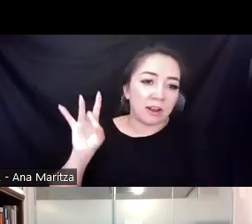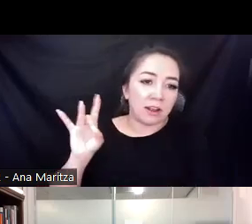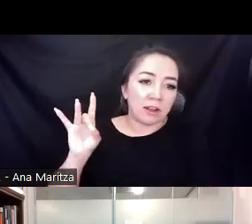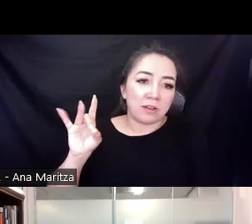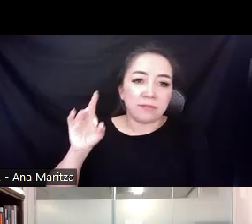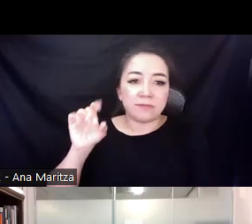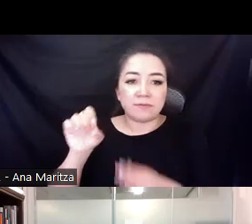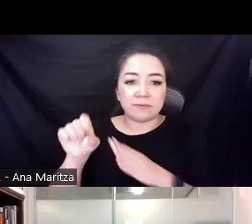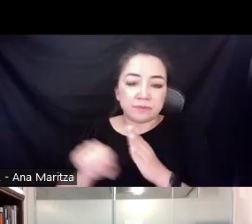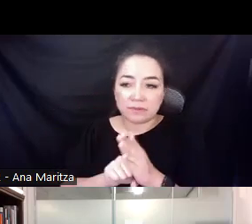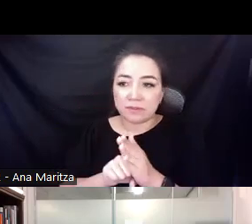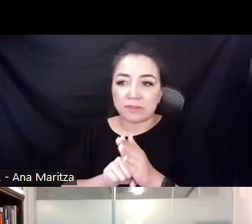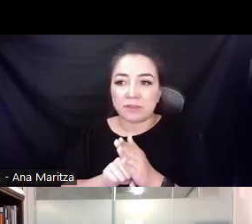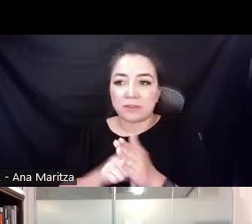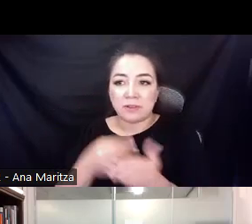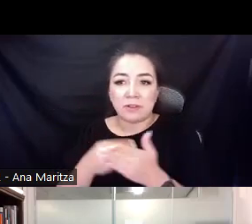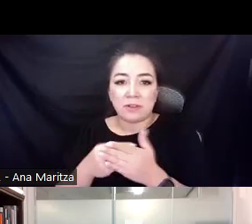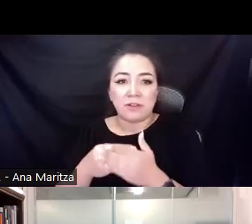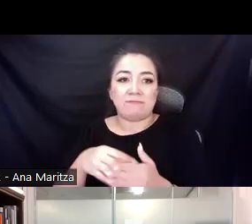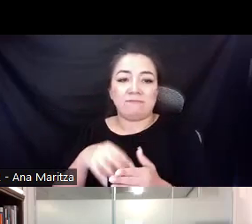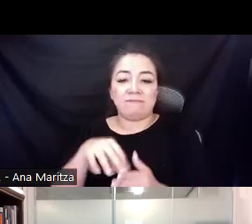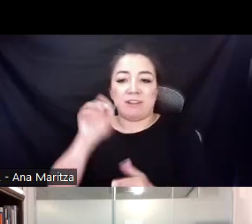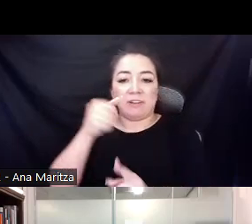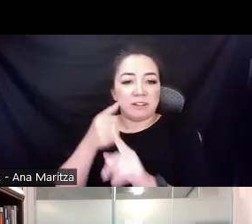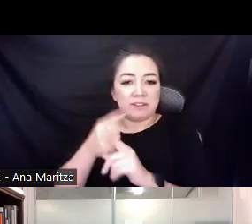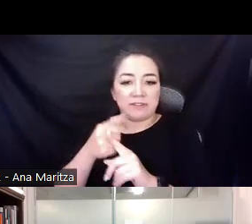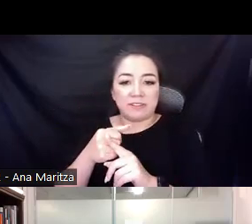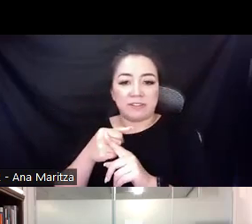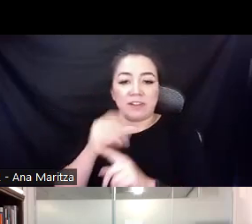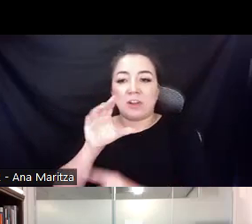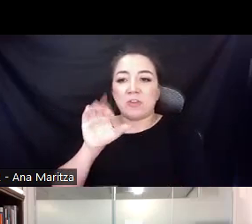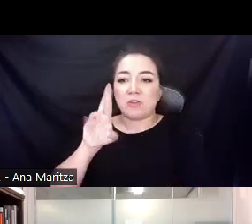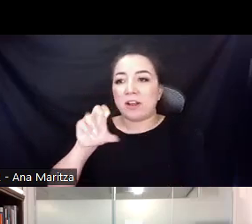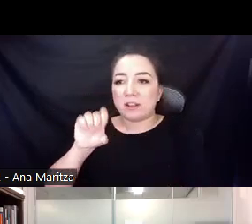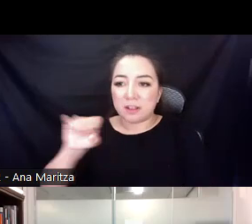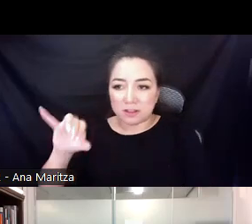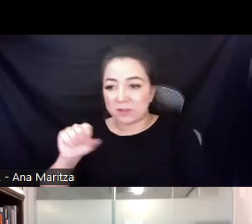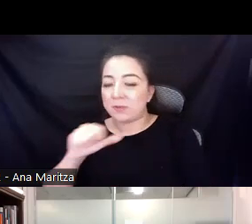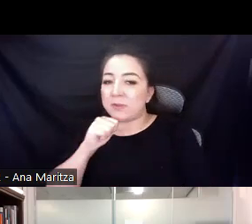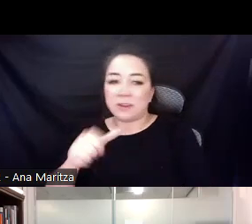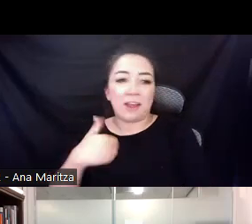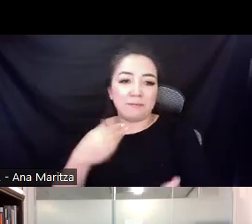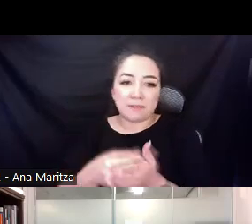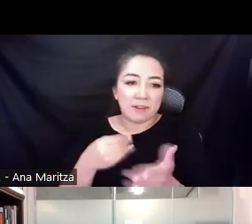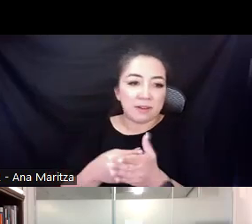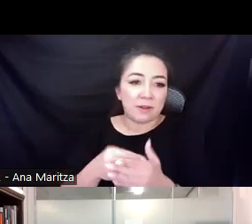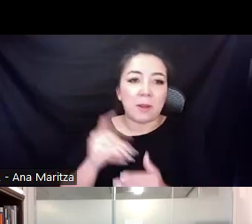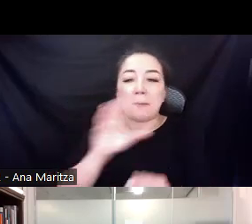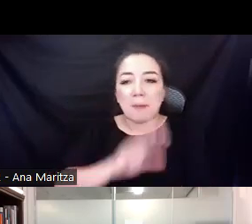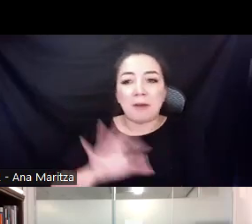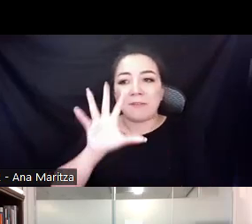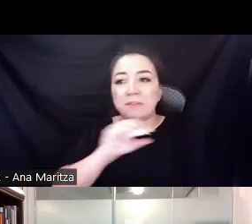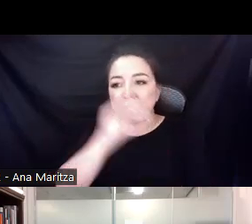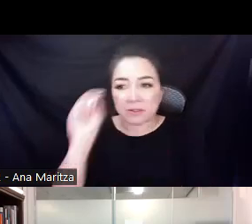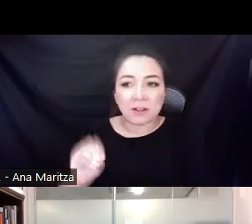found itself in a fiscal crisis. And we were defunded about 50%. And